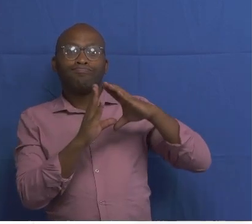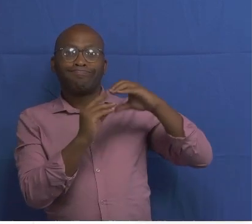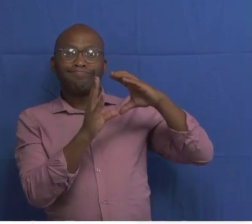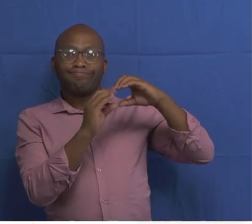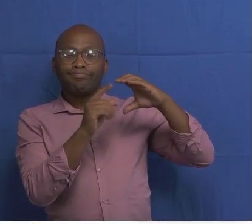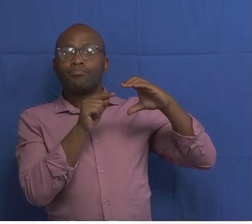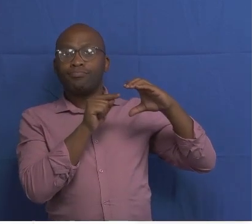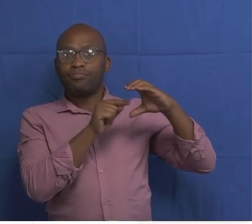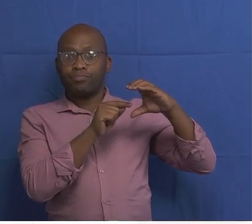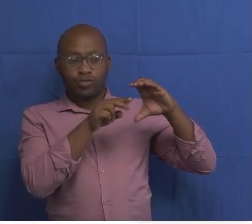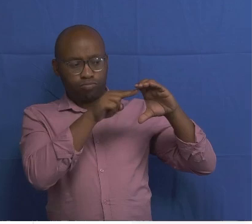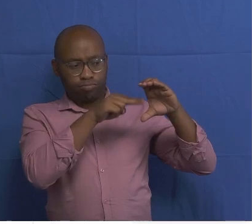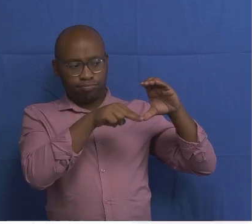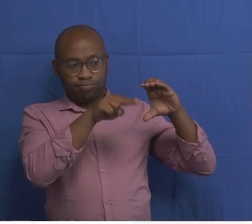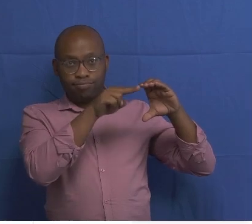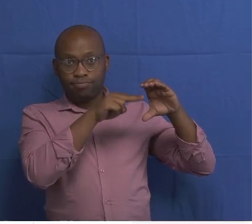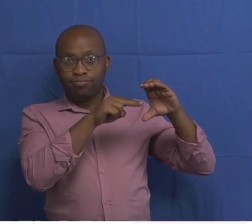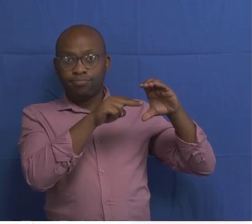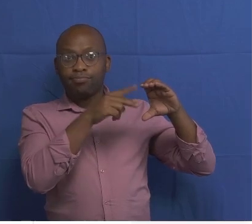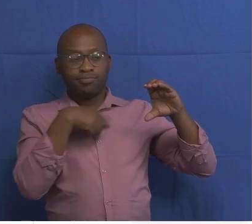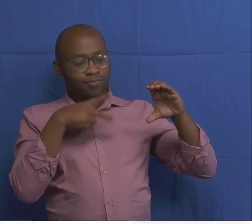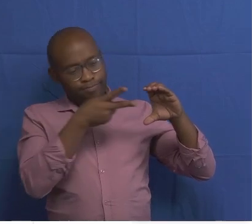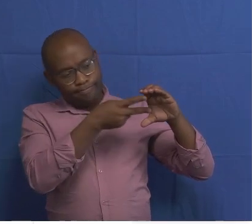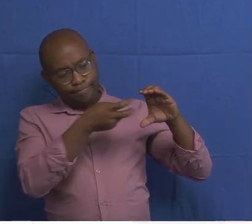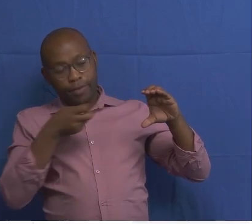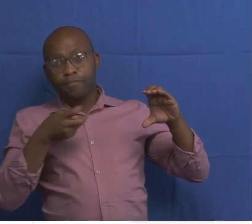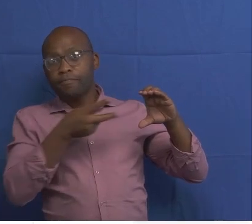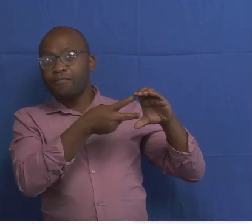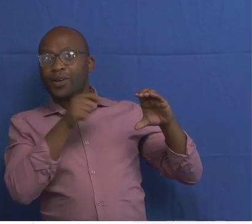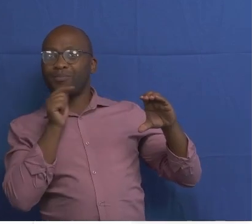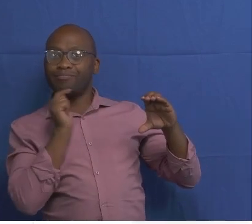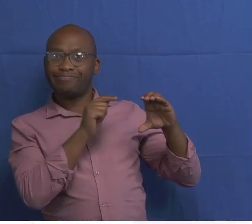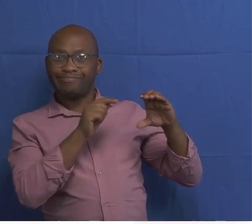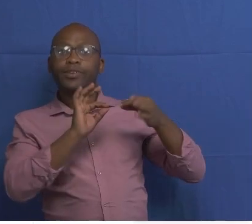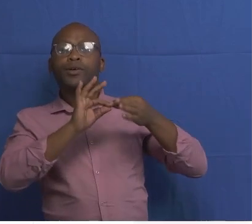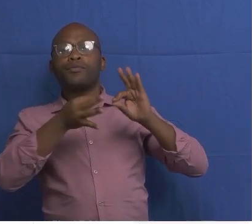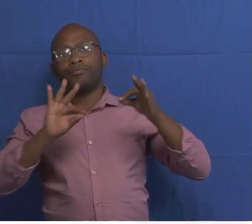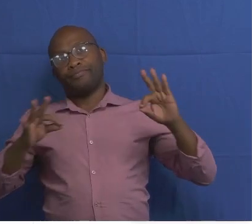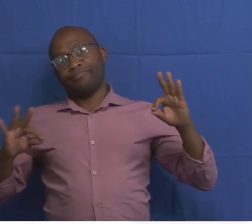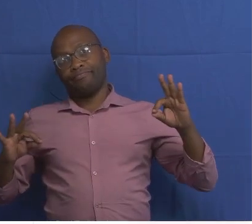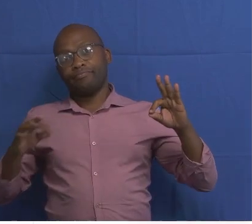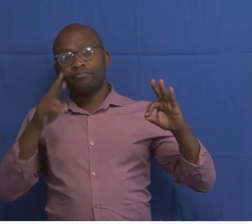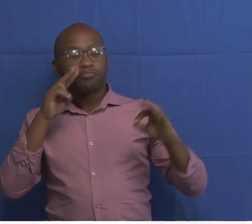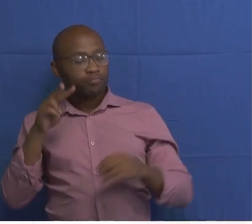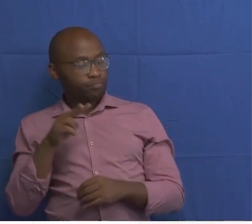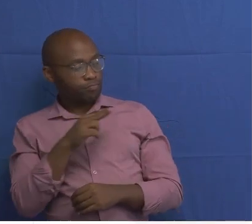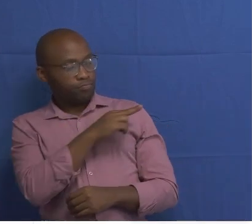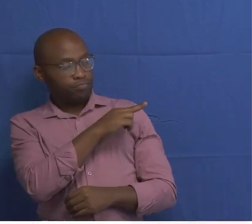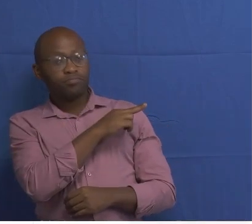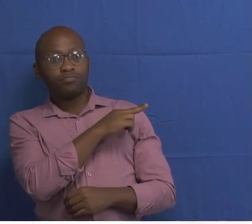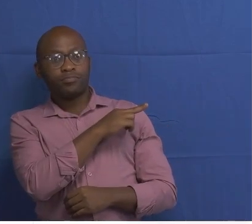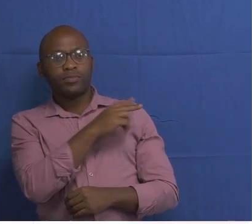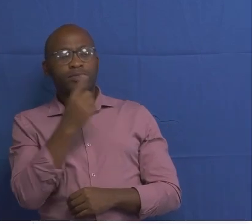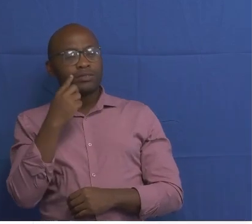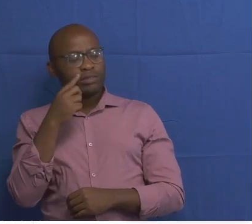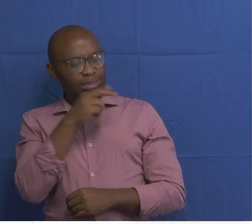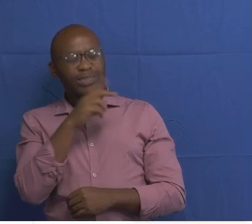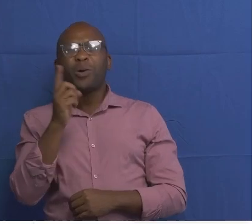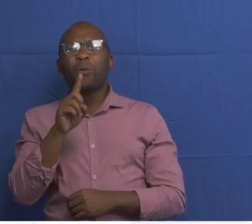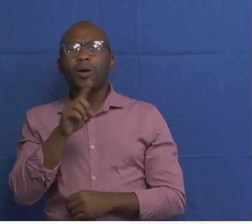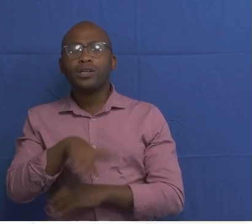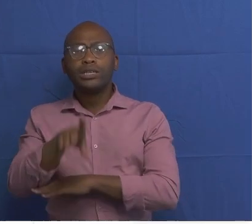information. Now, we know that if we look at this diagram here on the right, we know that DNA is